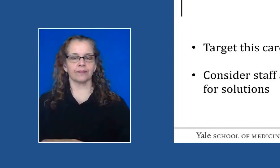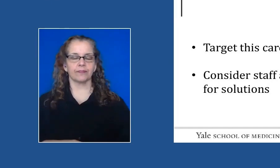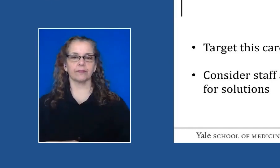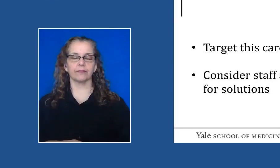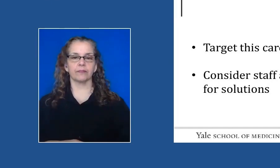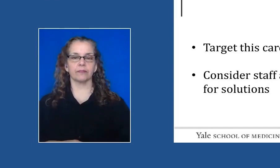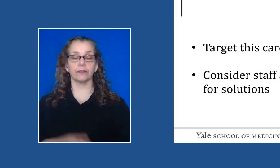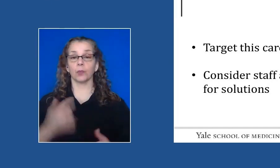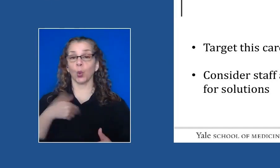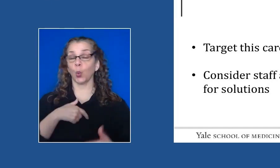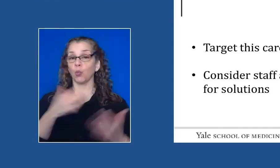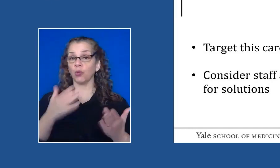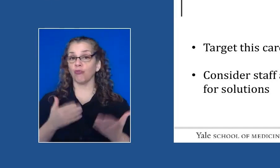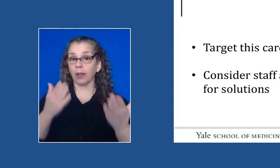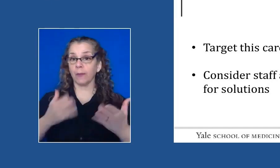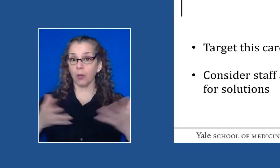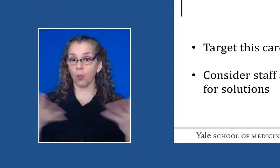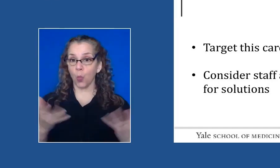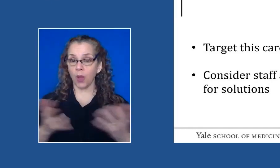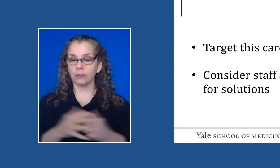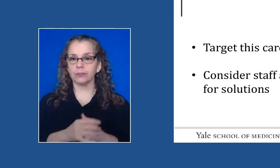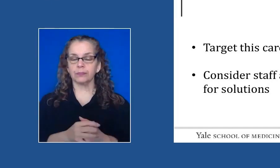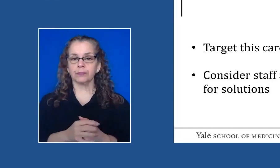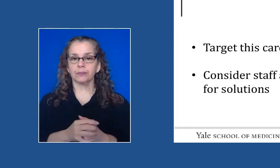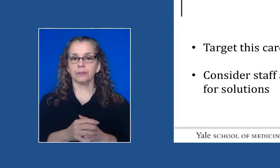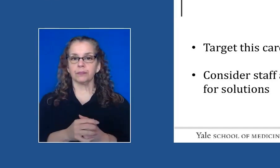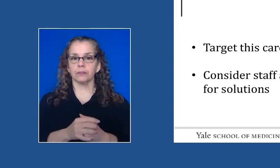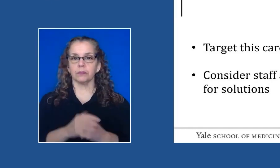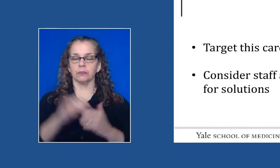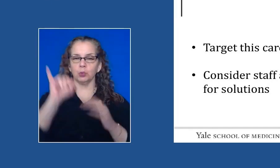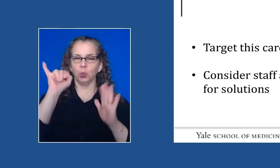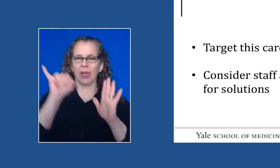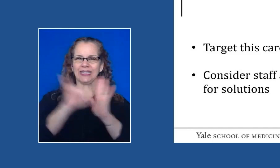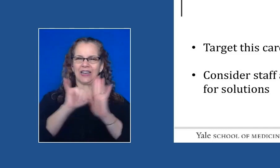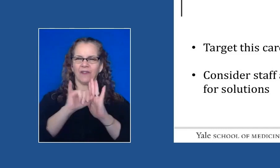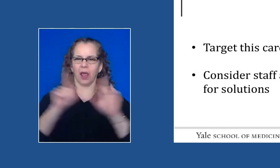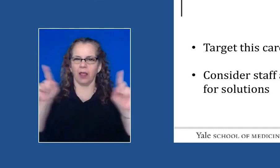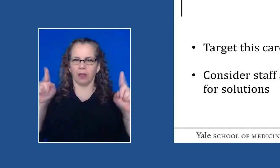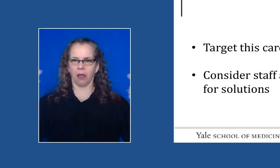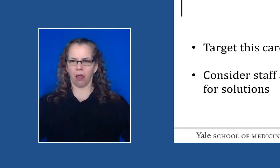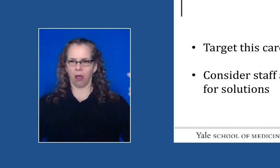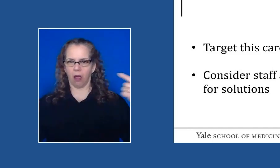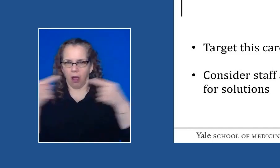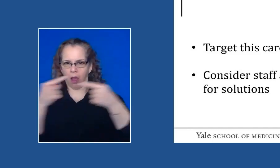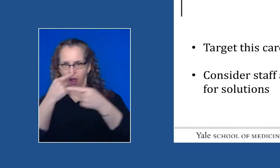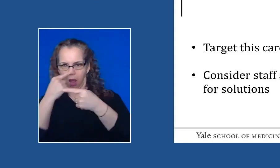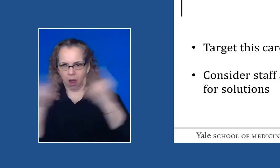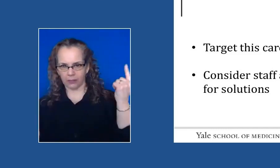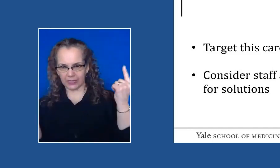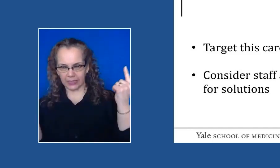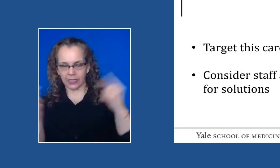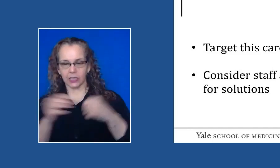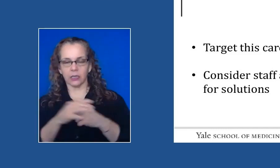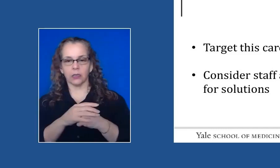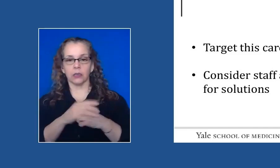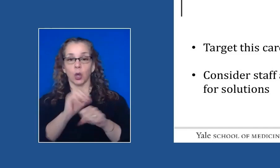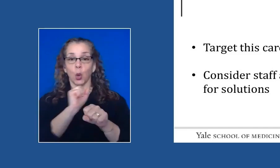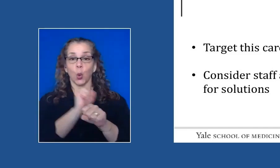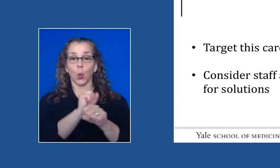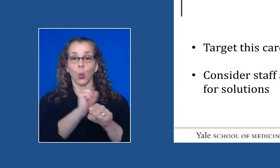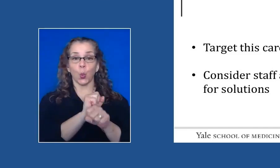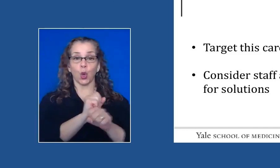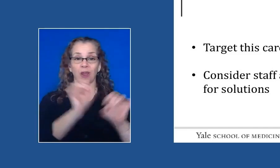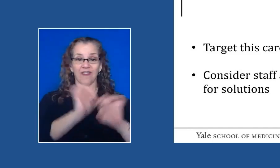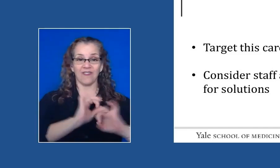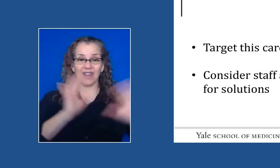recommended was to actually identify this care paradox and think about workplace violence for staff and patient agitation